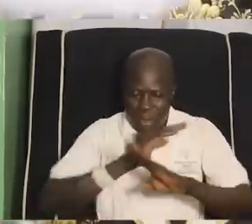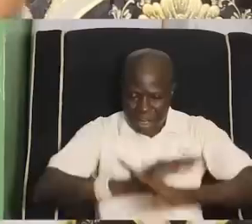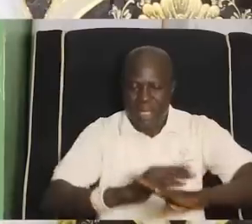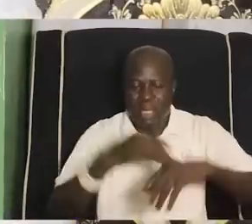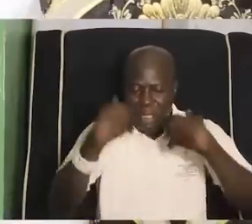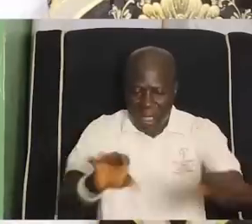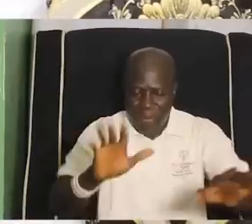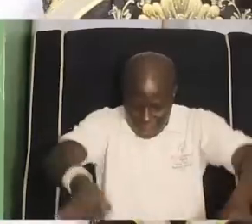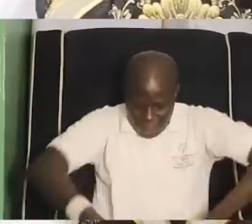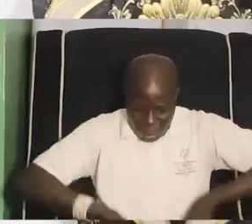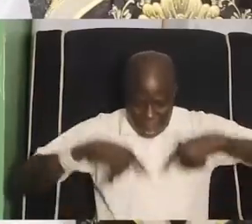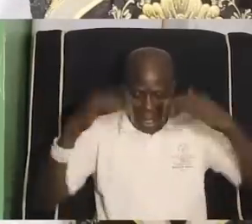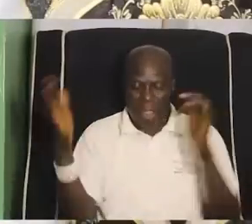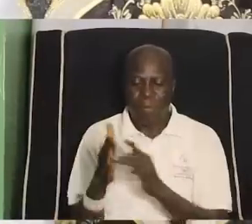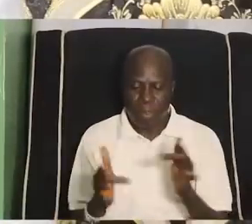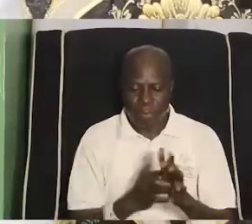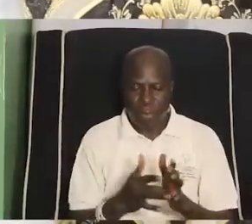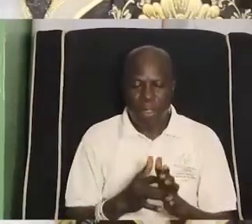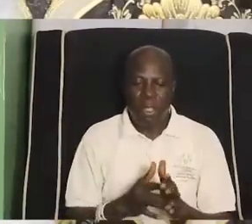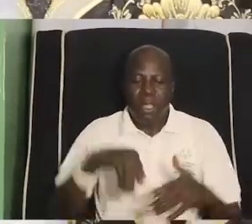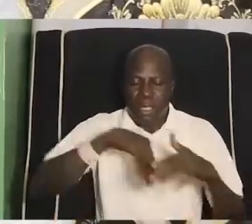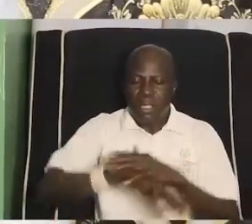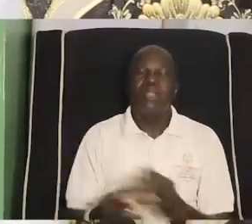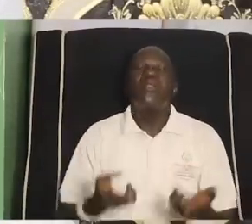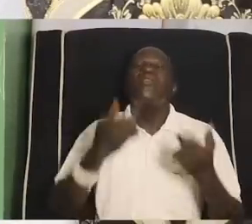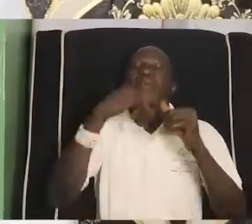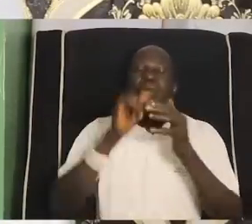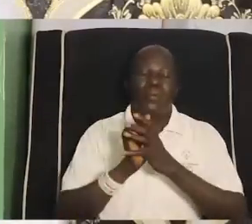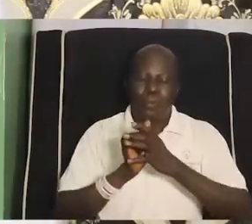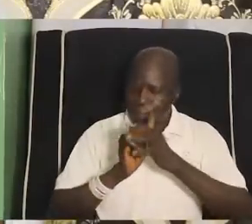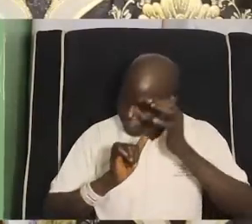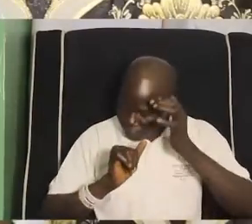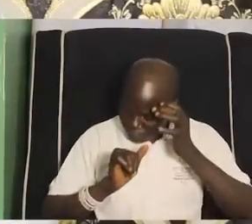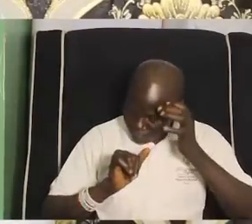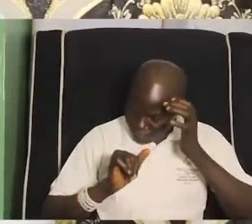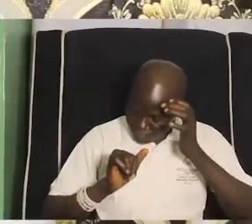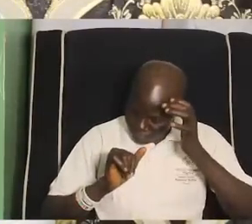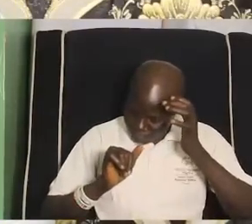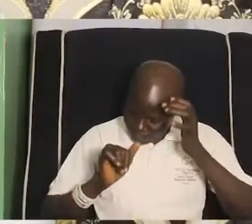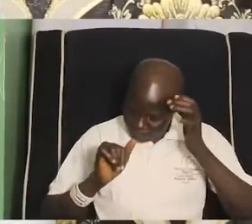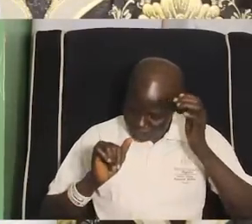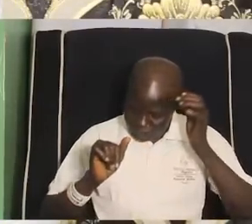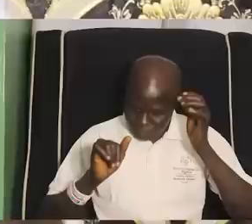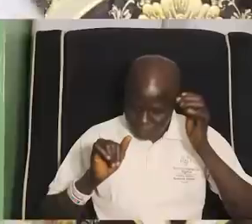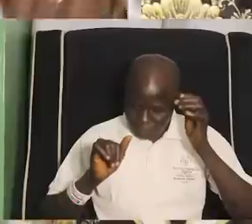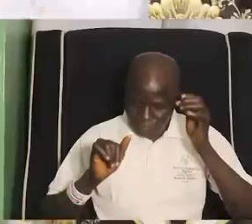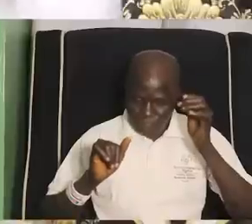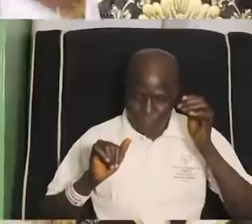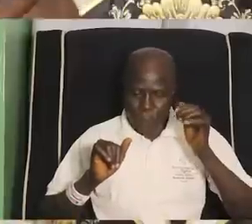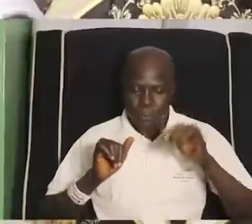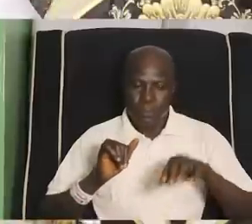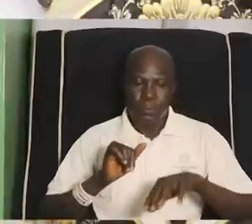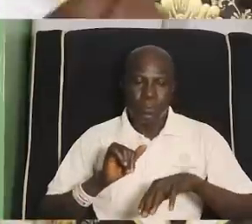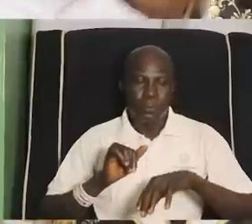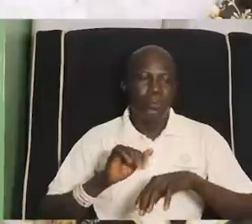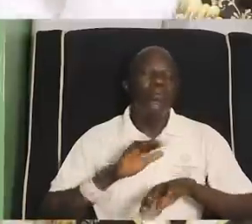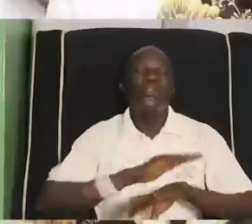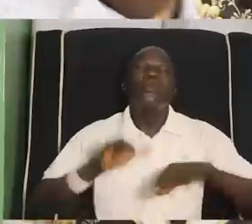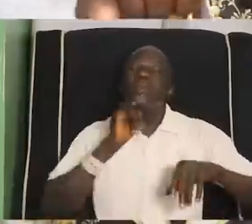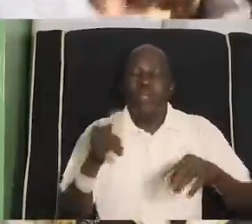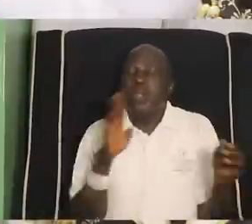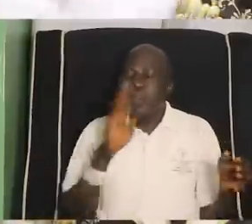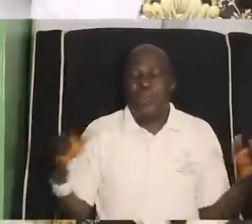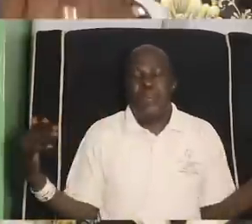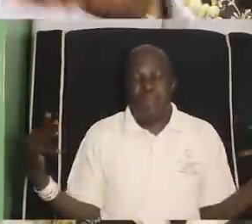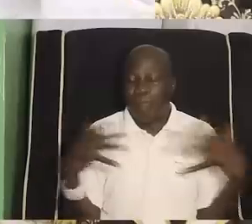years. Oh no. Yet, they were not. My foyer. Nitori emi ni Olorun re. Mo foya. O ni